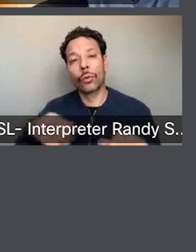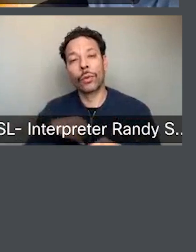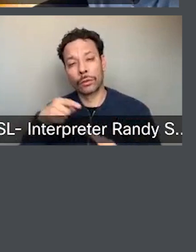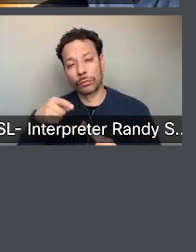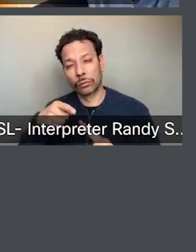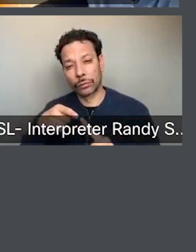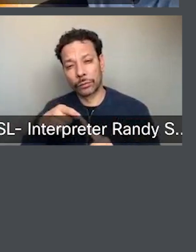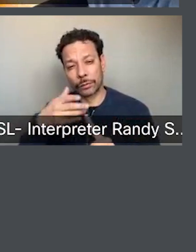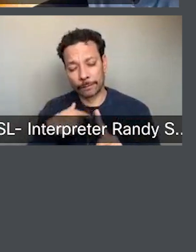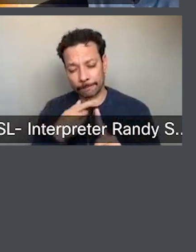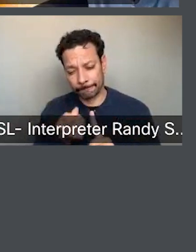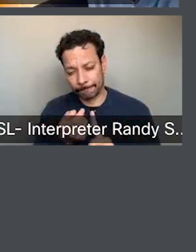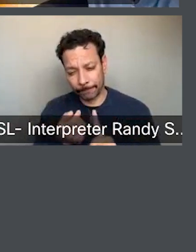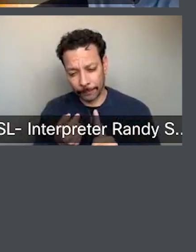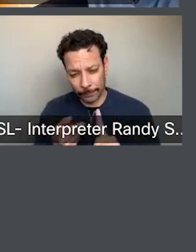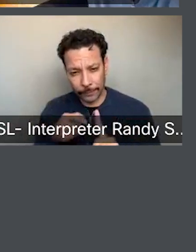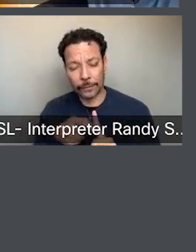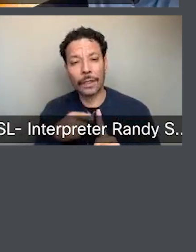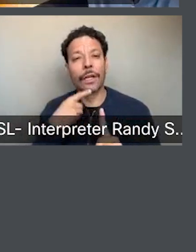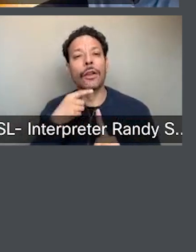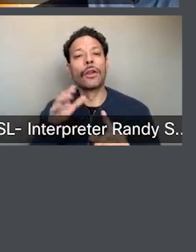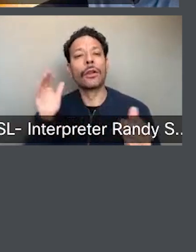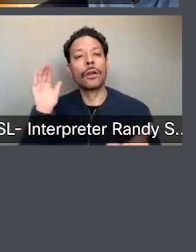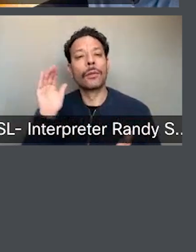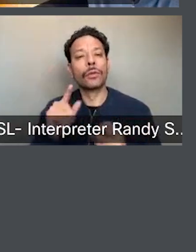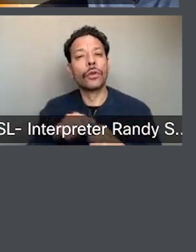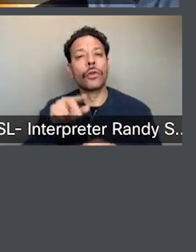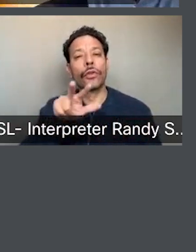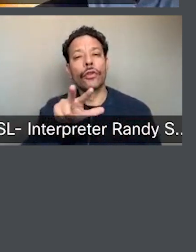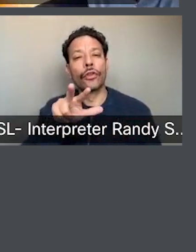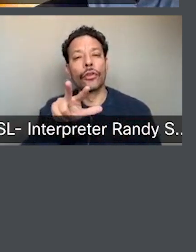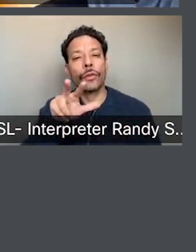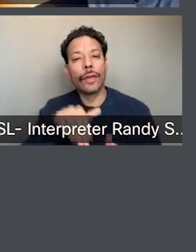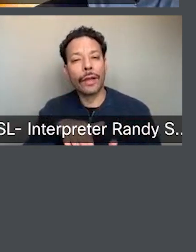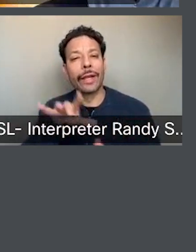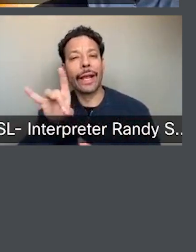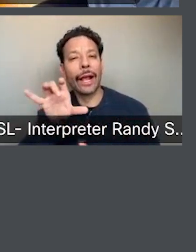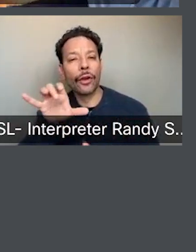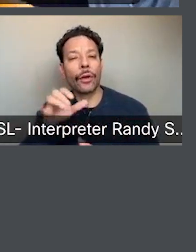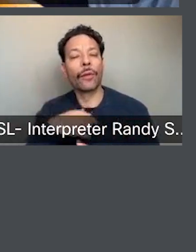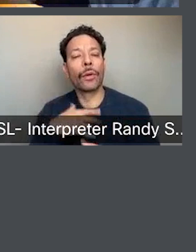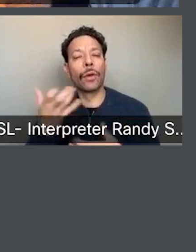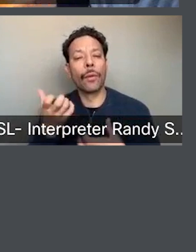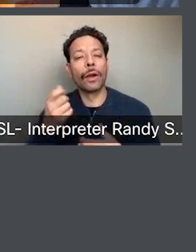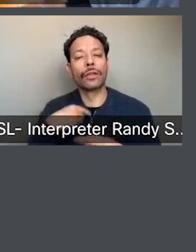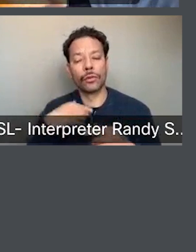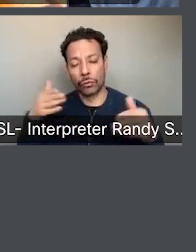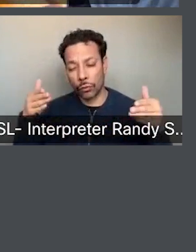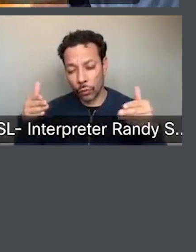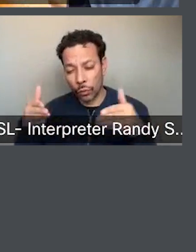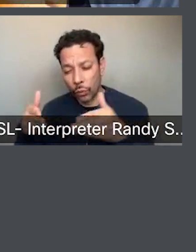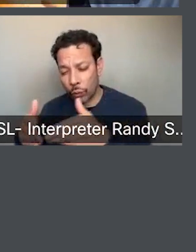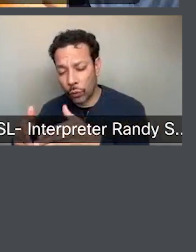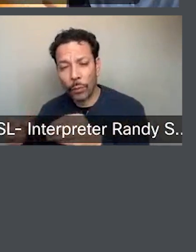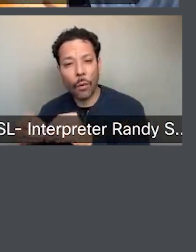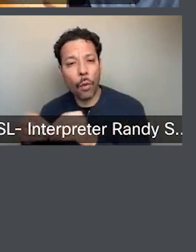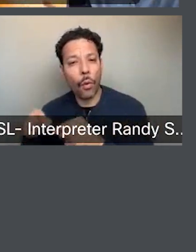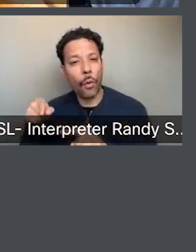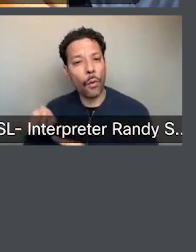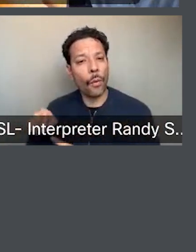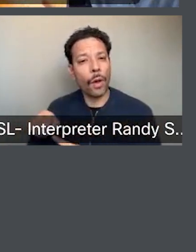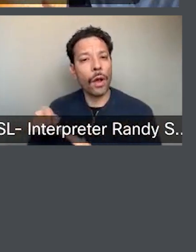our sample to 3,800. And then we wanted to narrow it further to those